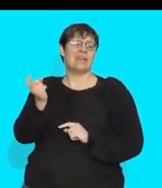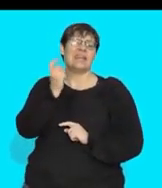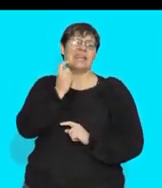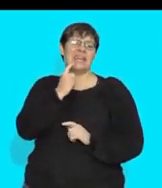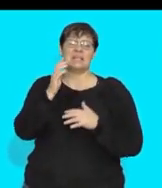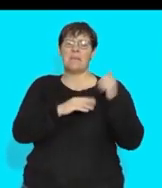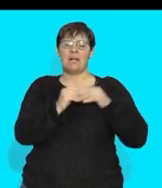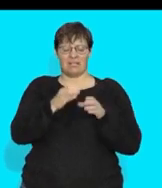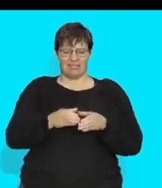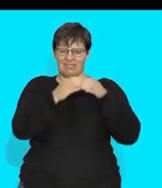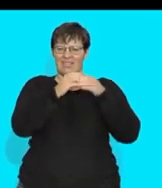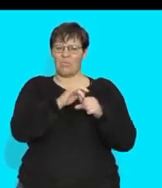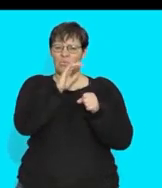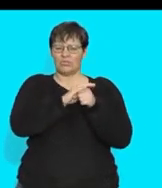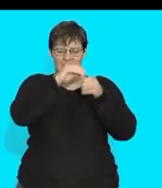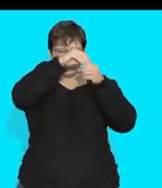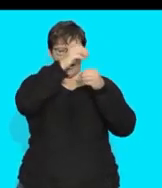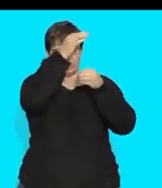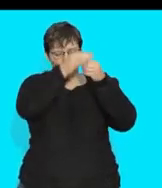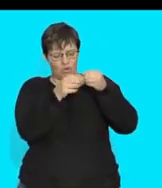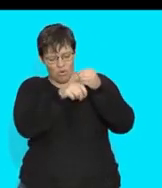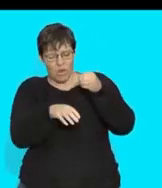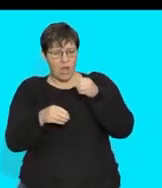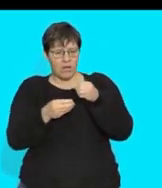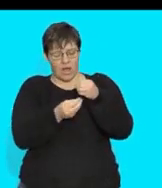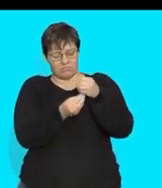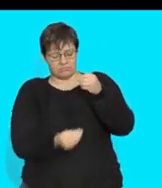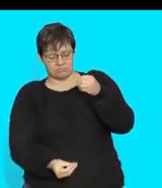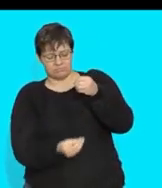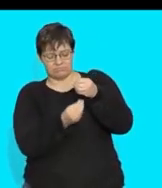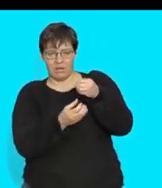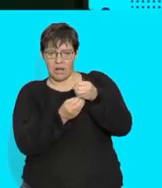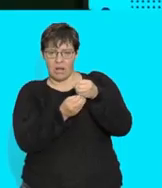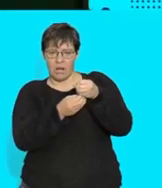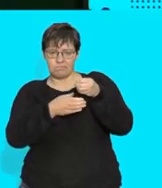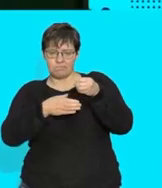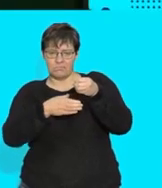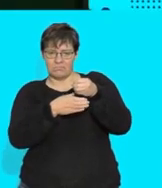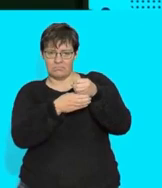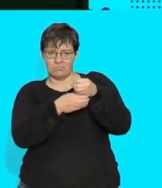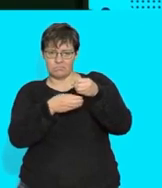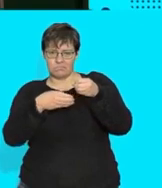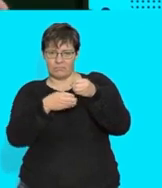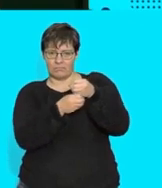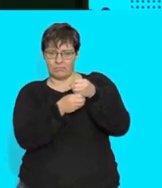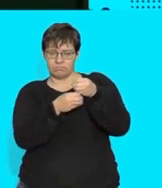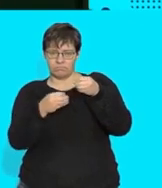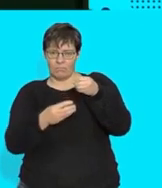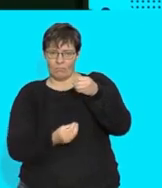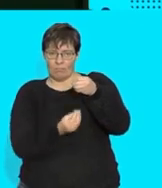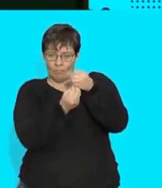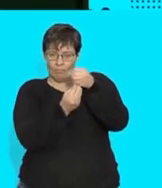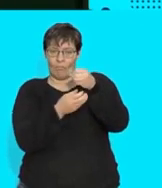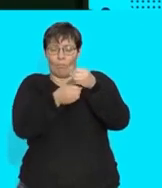you can show this whole concept. And the whole concept of breathing in was all about space